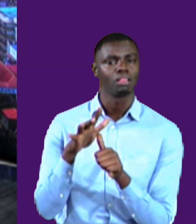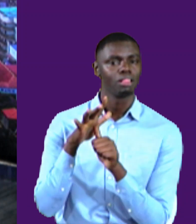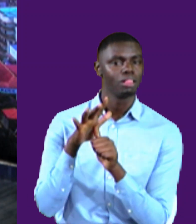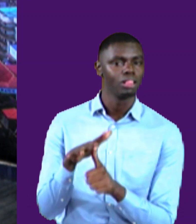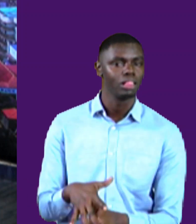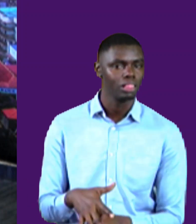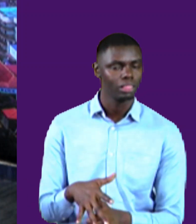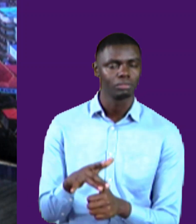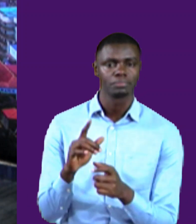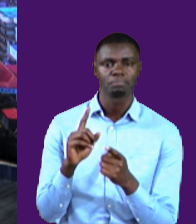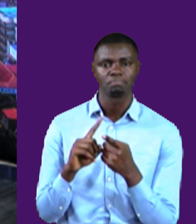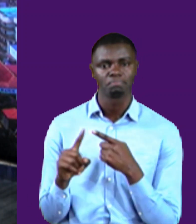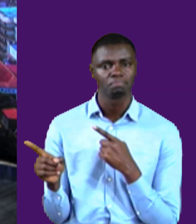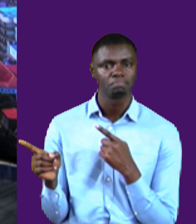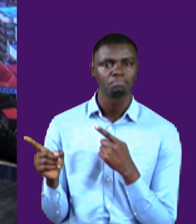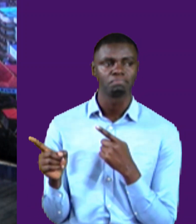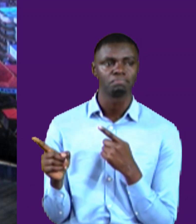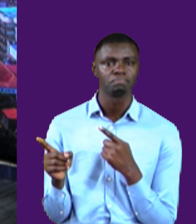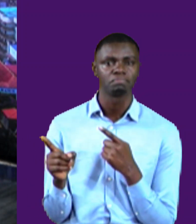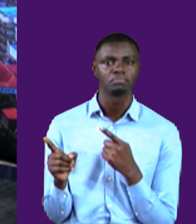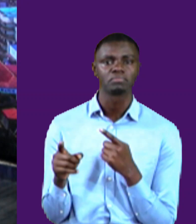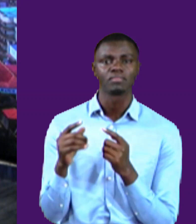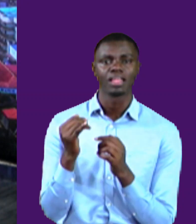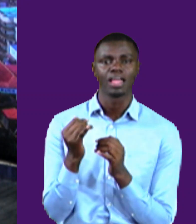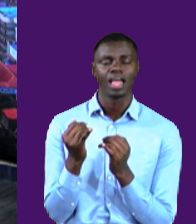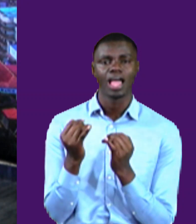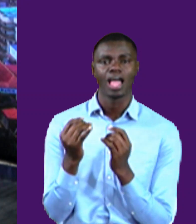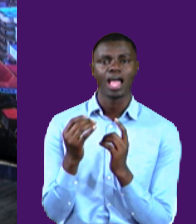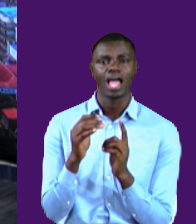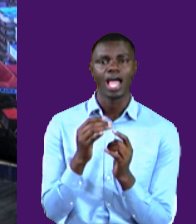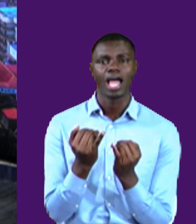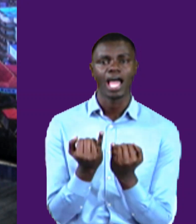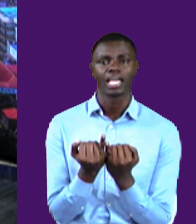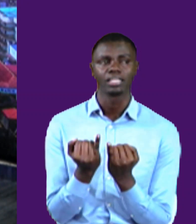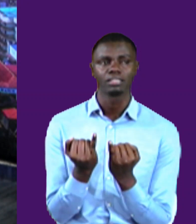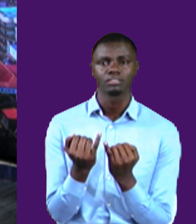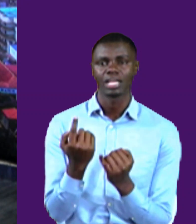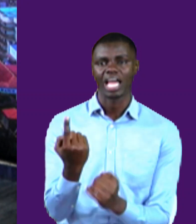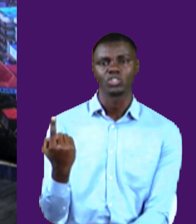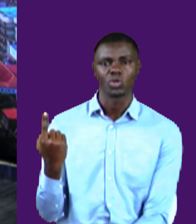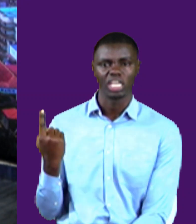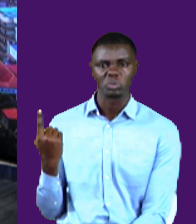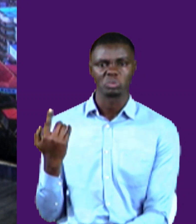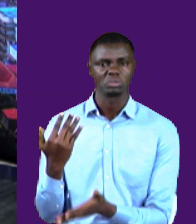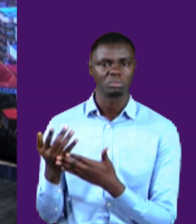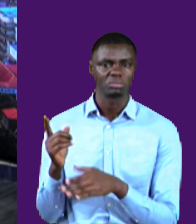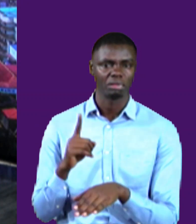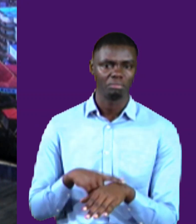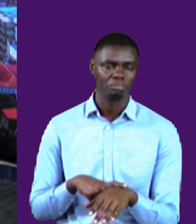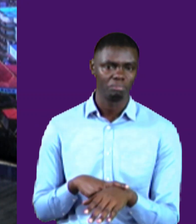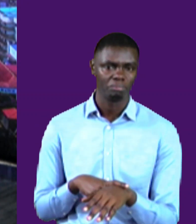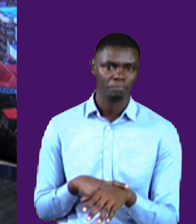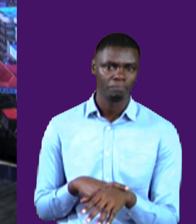discrimination, we also talk about isolation. Sometimes you get that